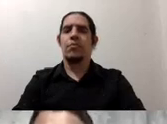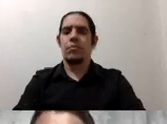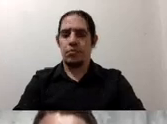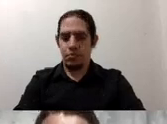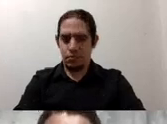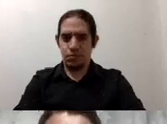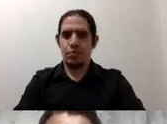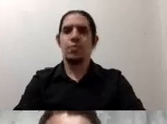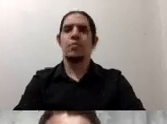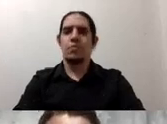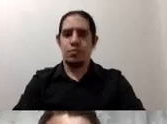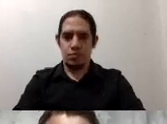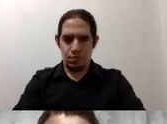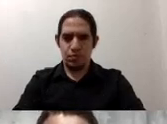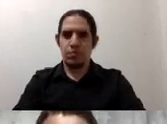Next one.